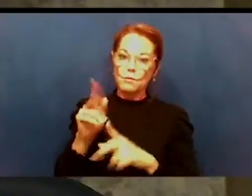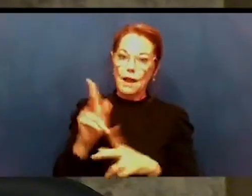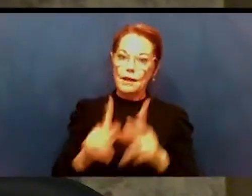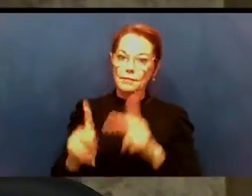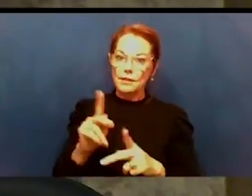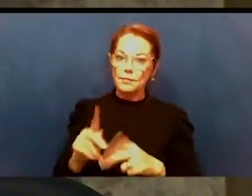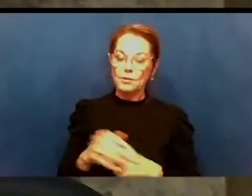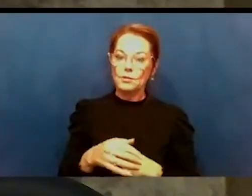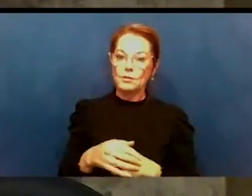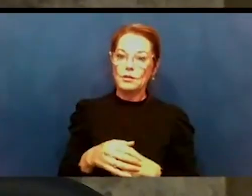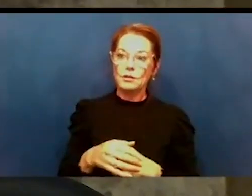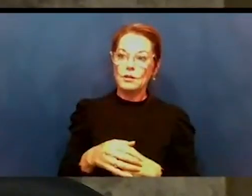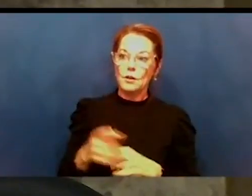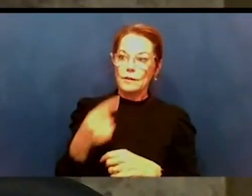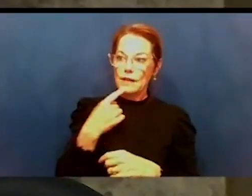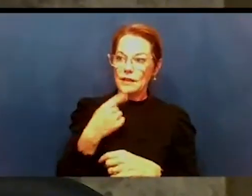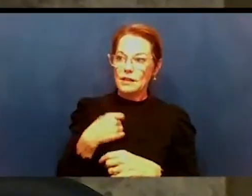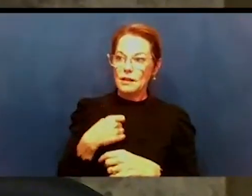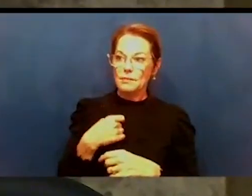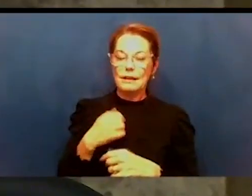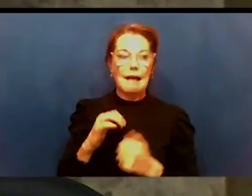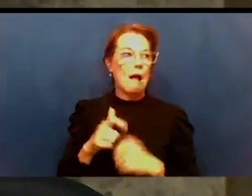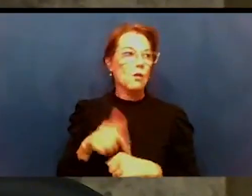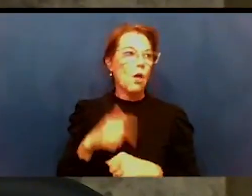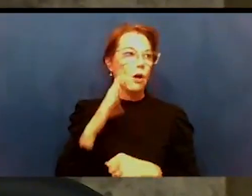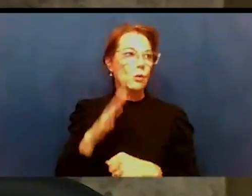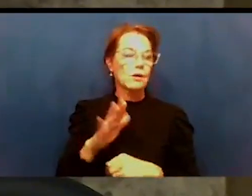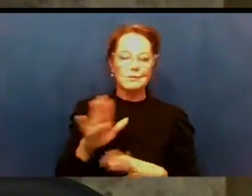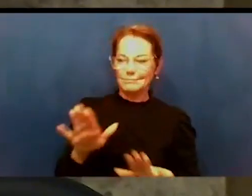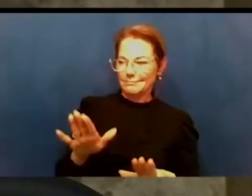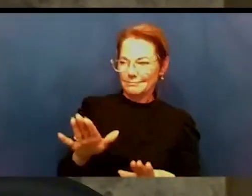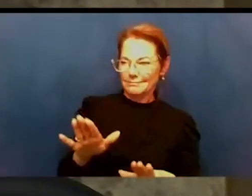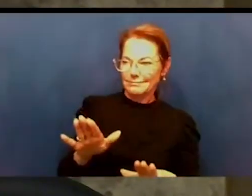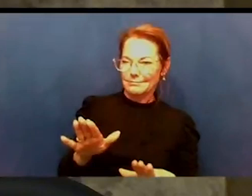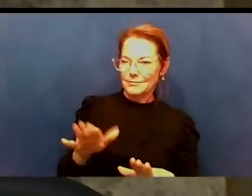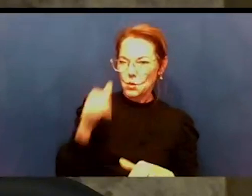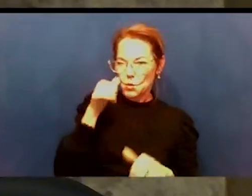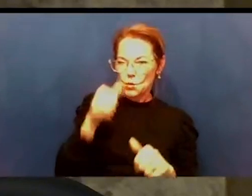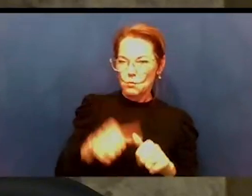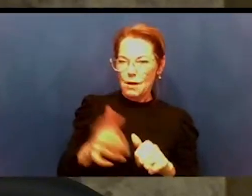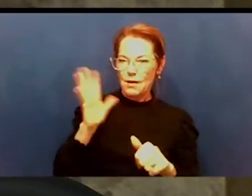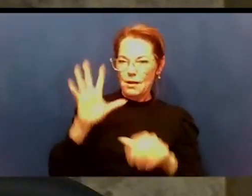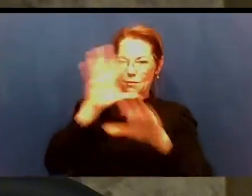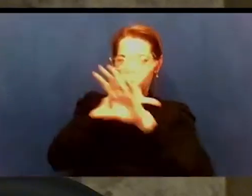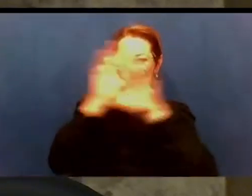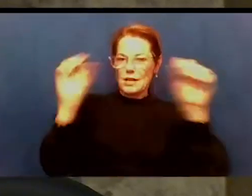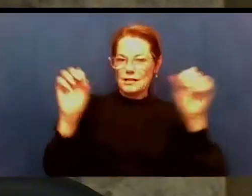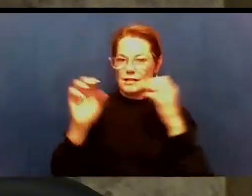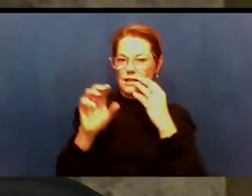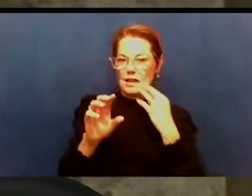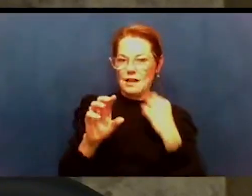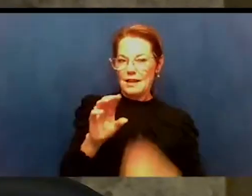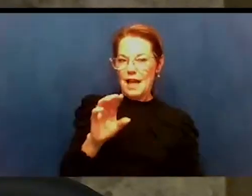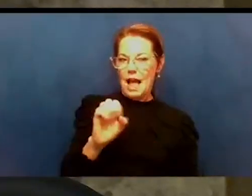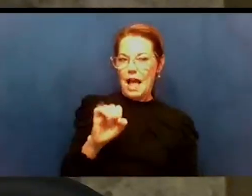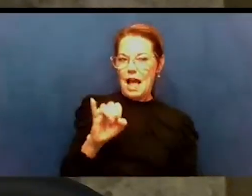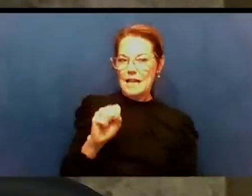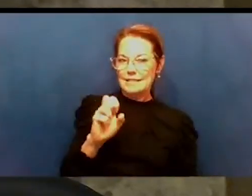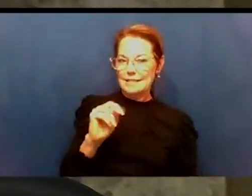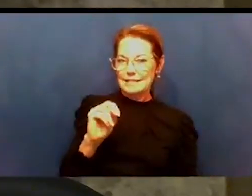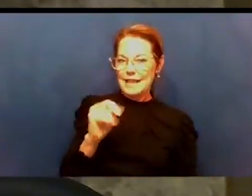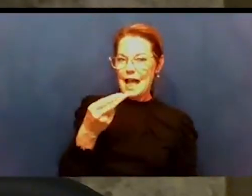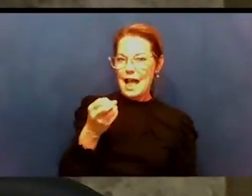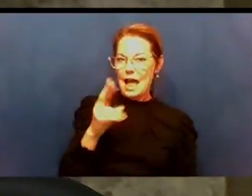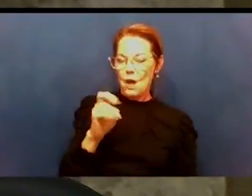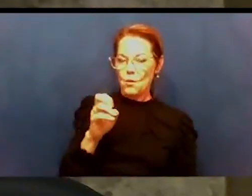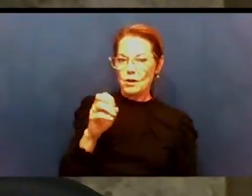to take that Eisenhower retook Europe in 11 months. We should not be waiting years for regulations